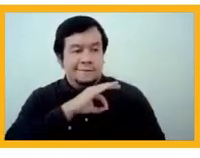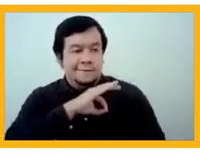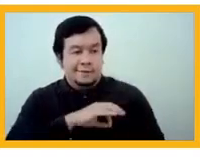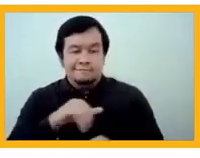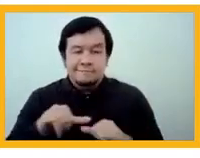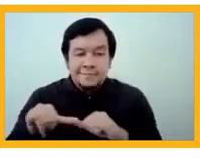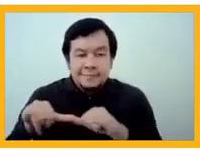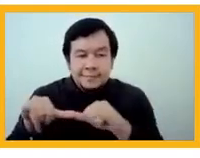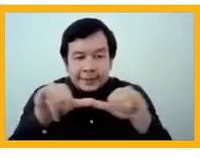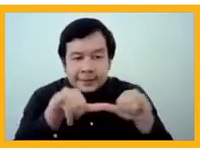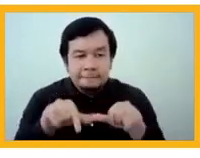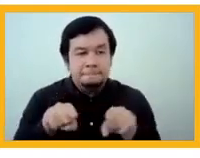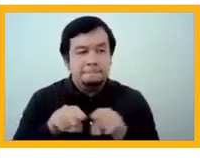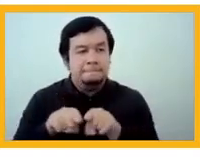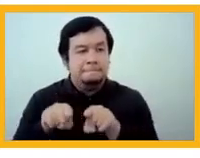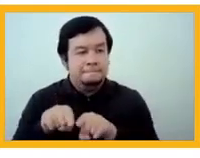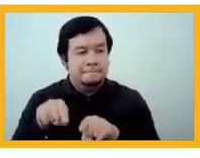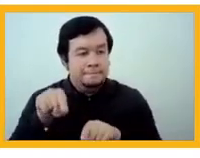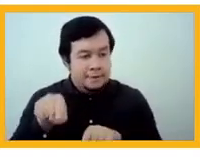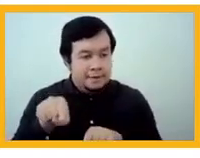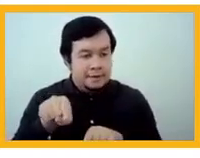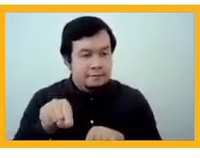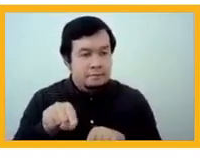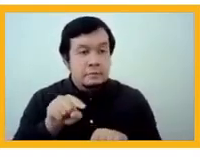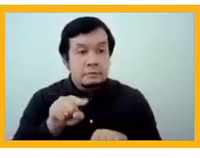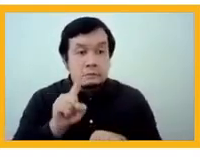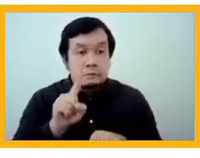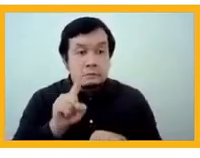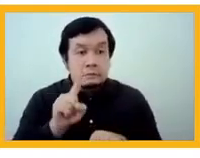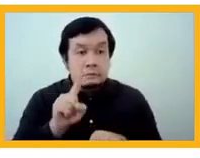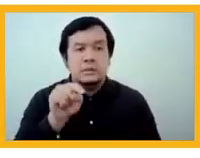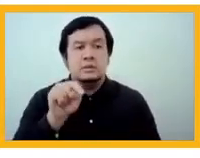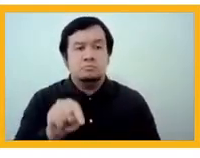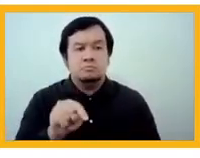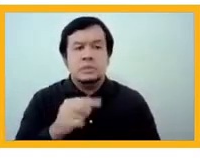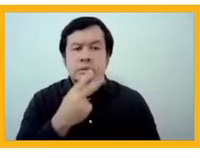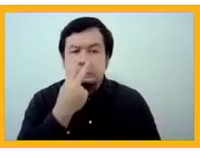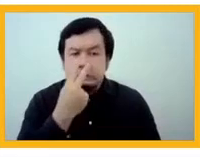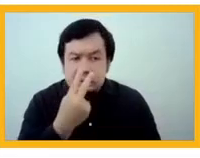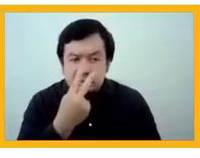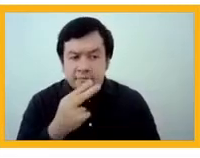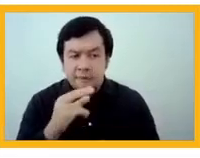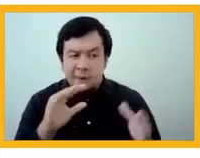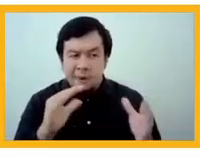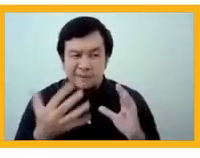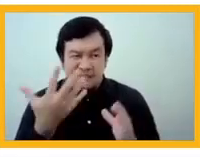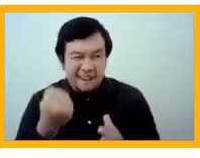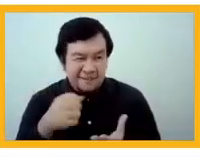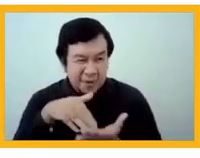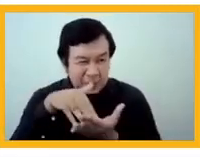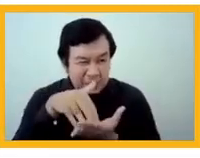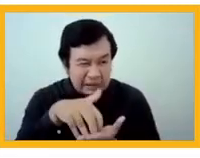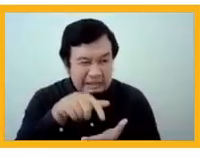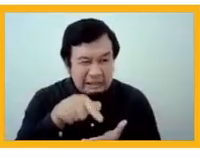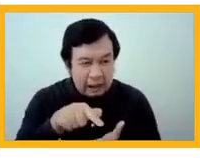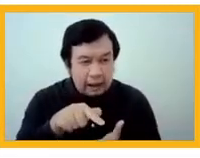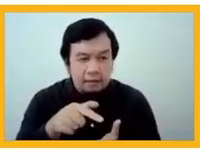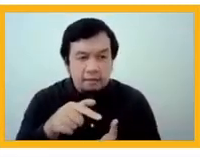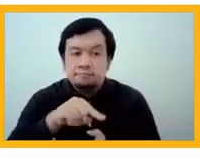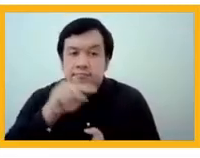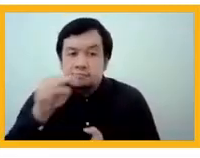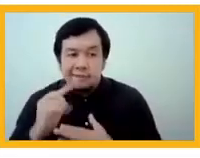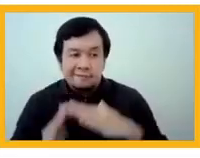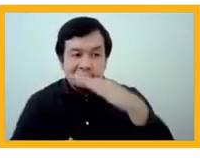of the students was the greatest for the weakest kids. And that's because the kids who were at the bottom third in the class were basically learning nothing from sitting in